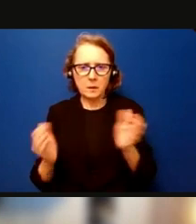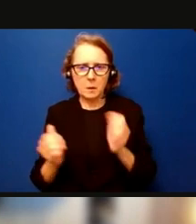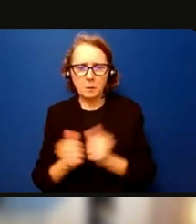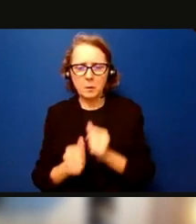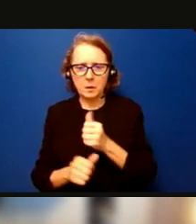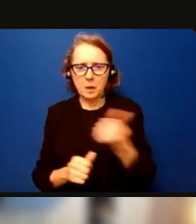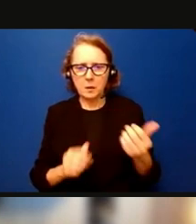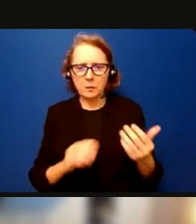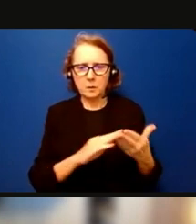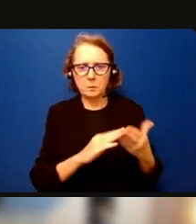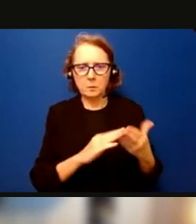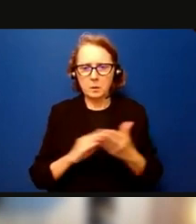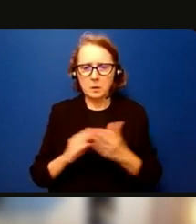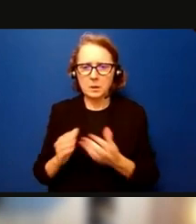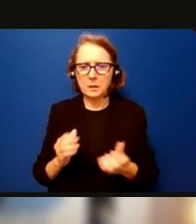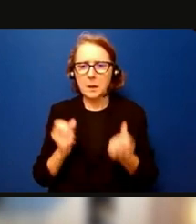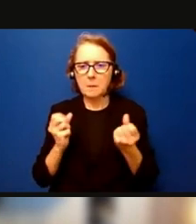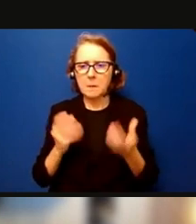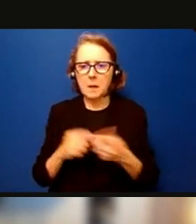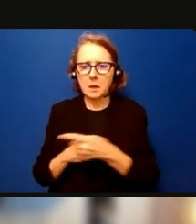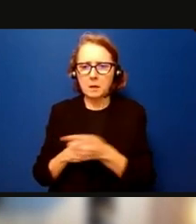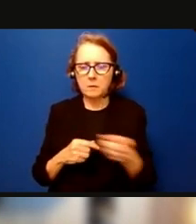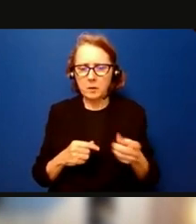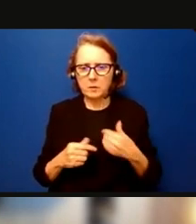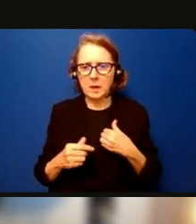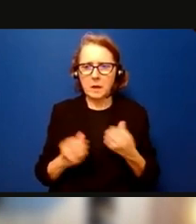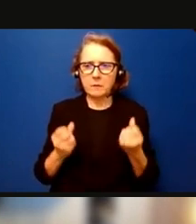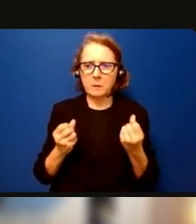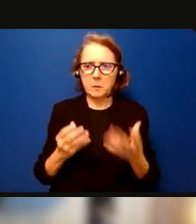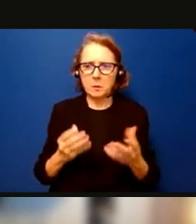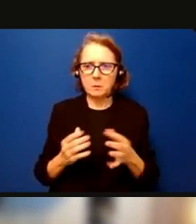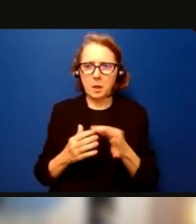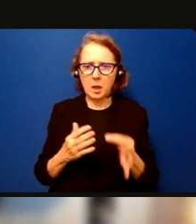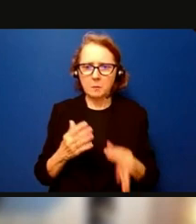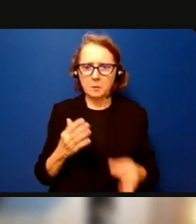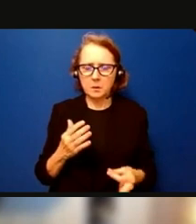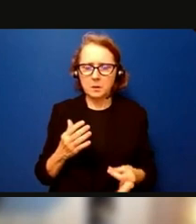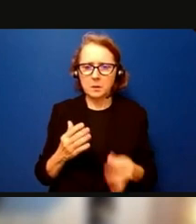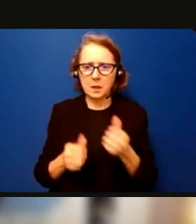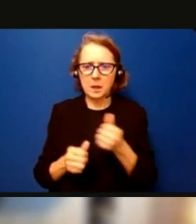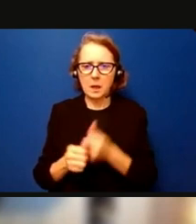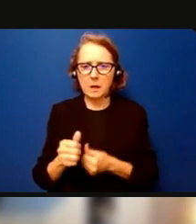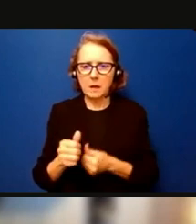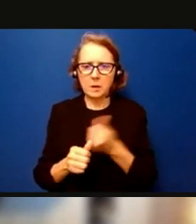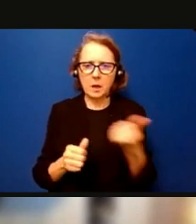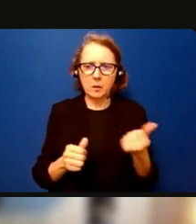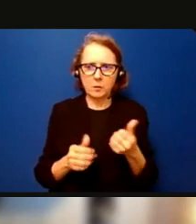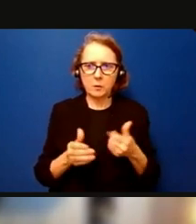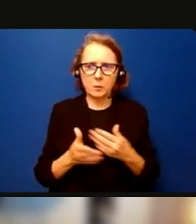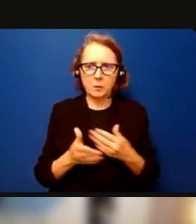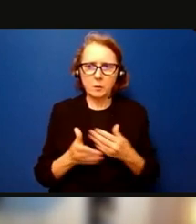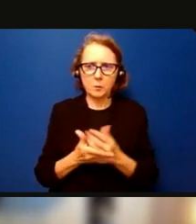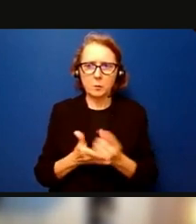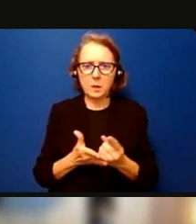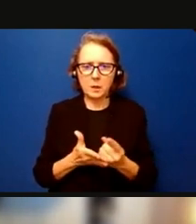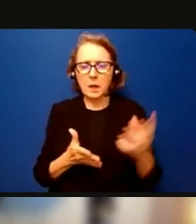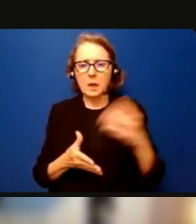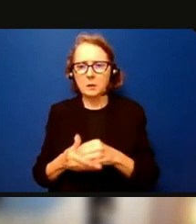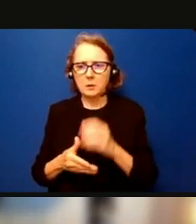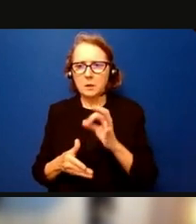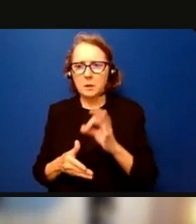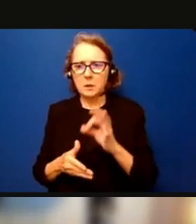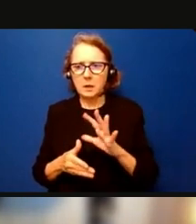communities, many of those that have the multiple options of the other every other week, do also include a 95-gallon